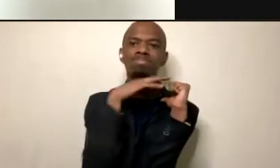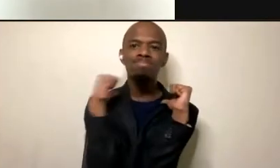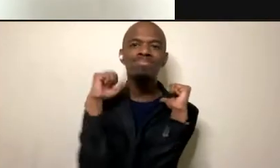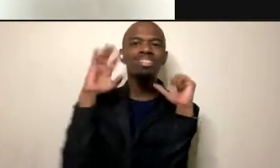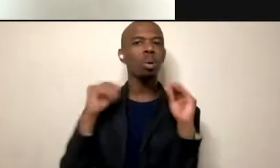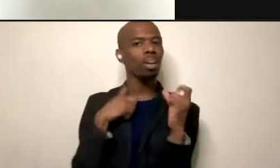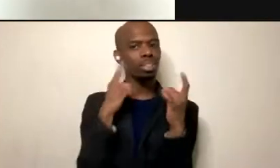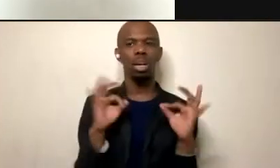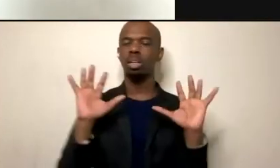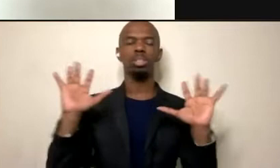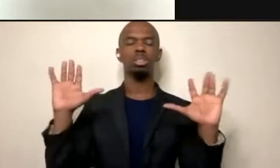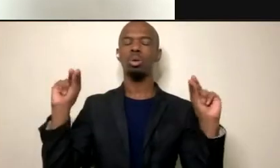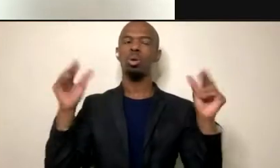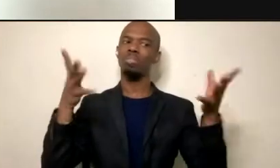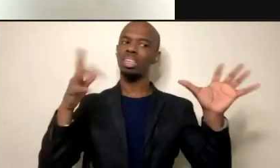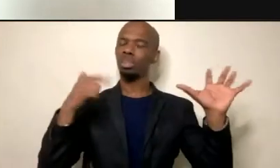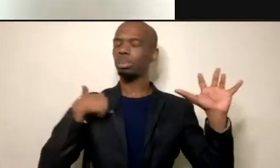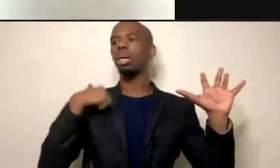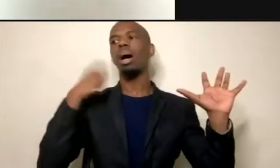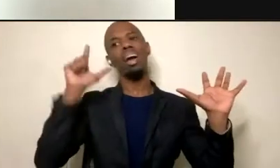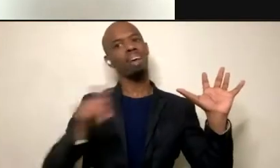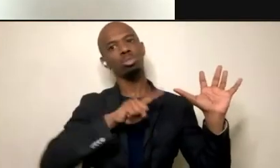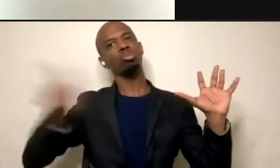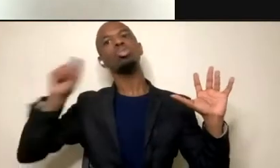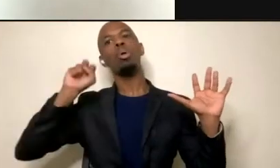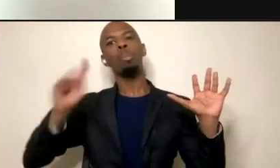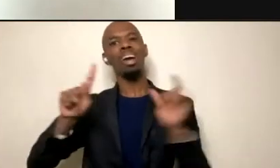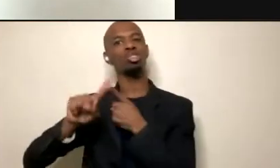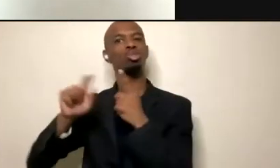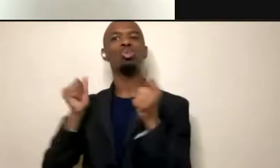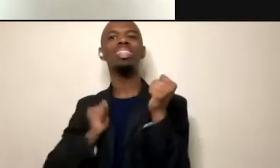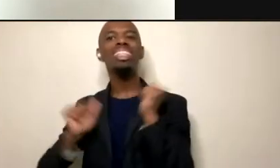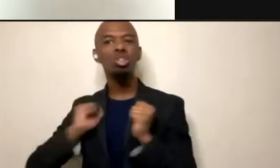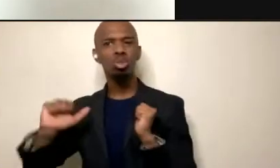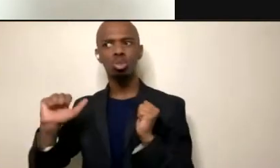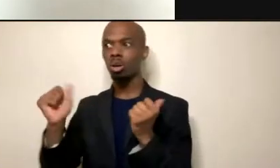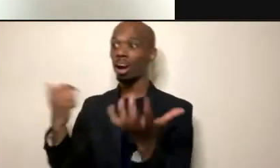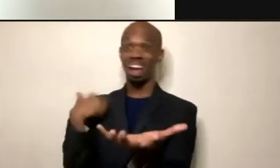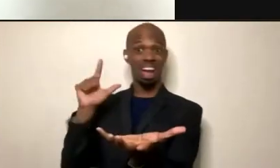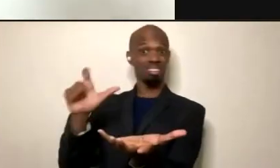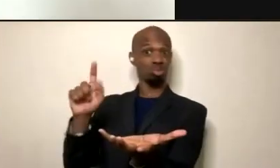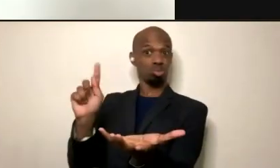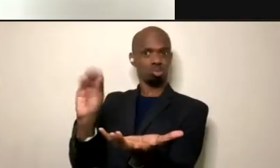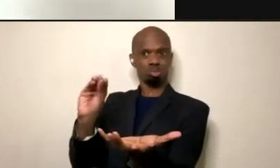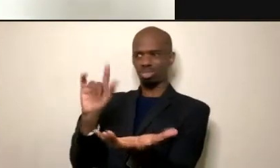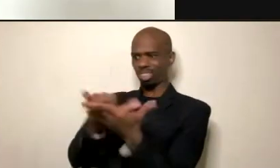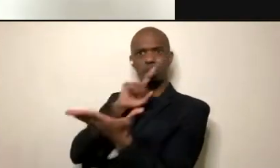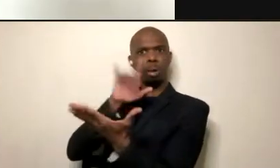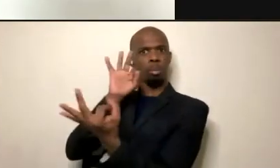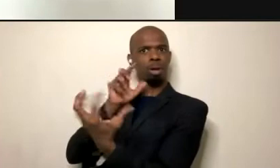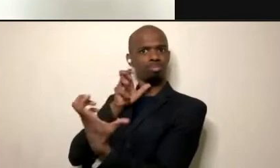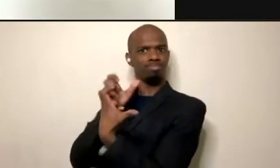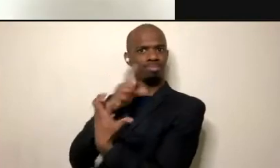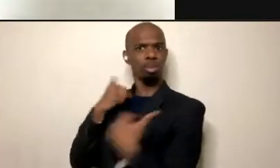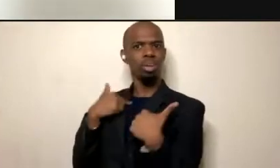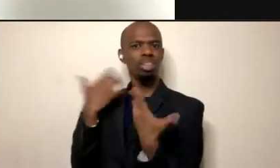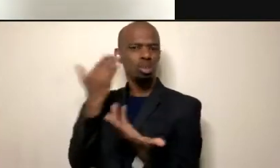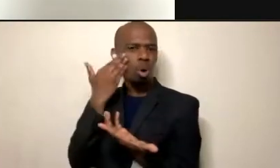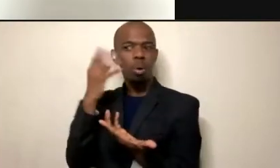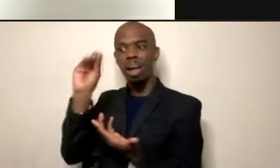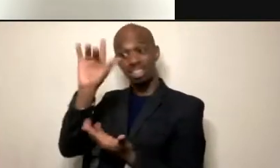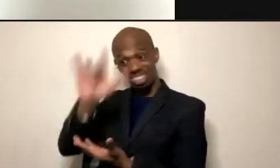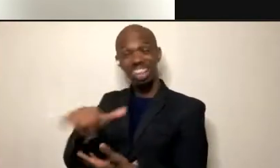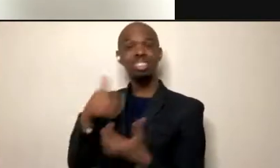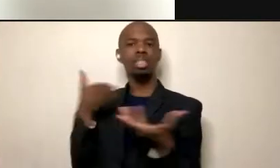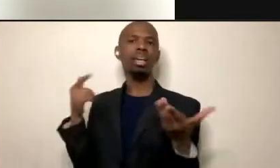theater. I have to go back to, you know, the thing, you know. And of course you go back to the thing that you know. And I knew